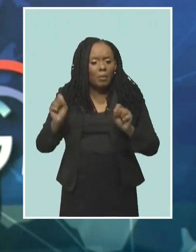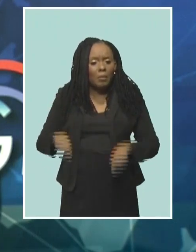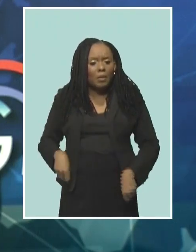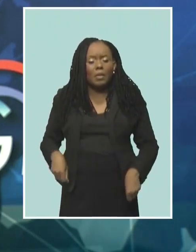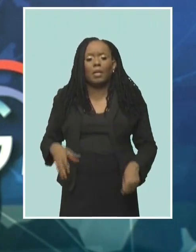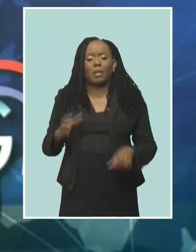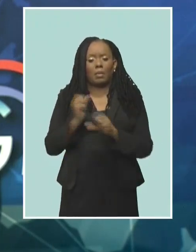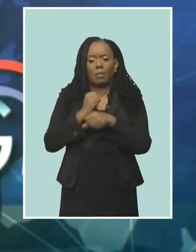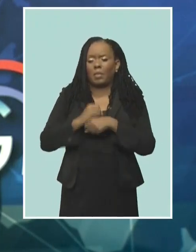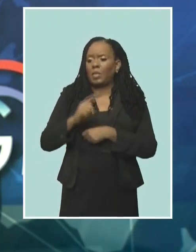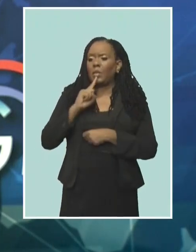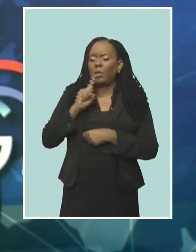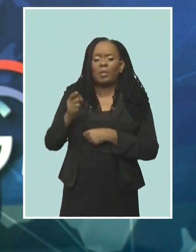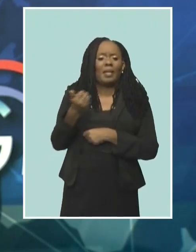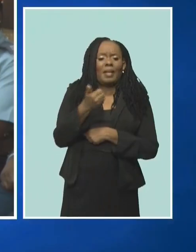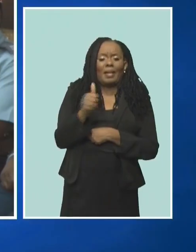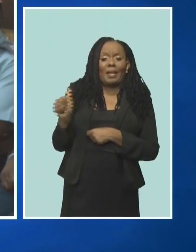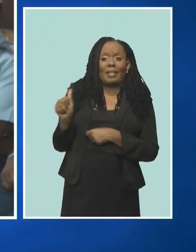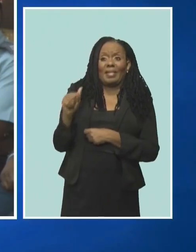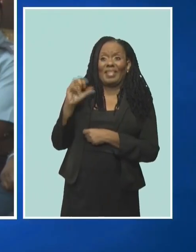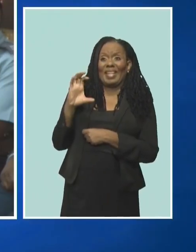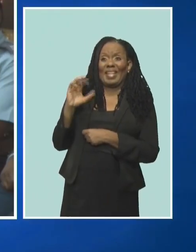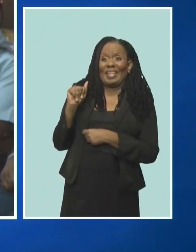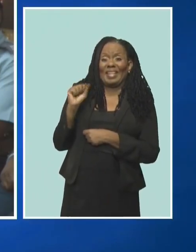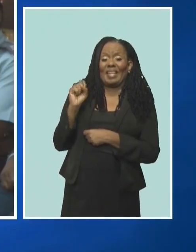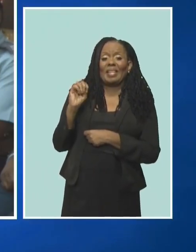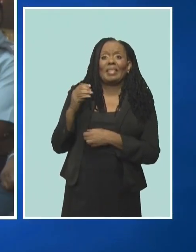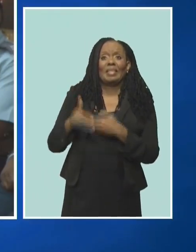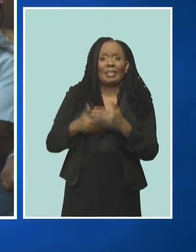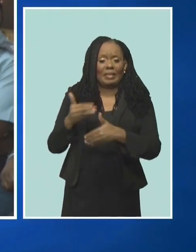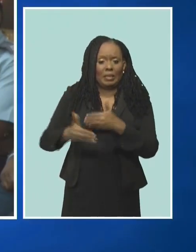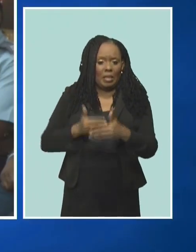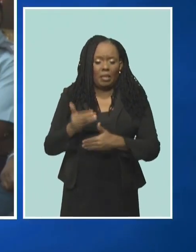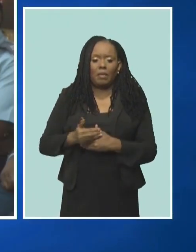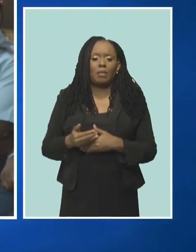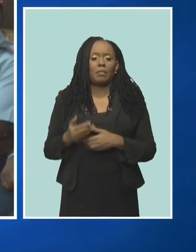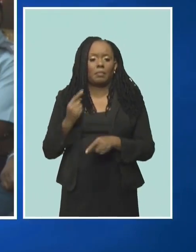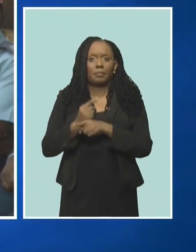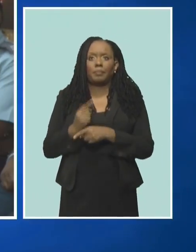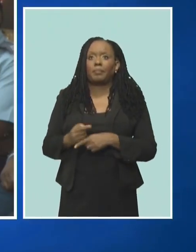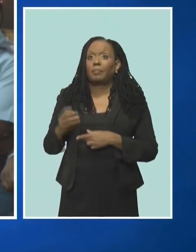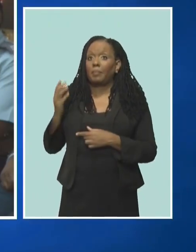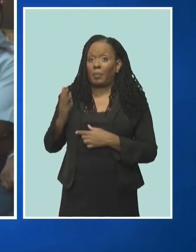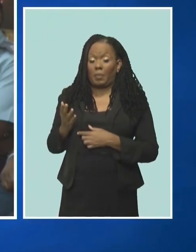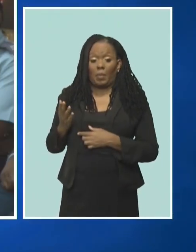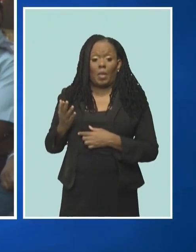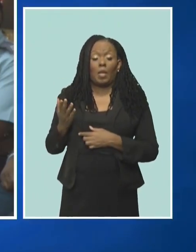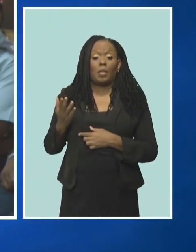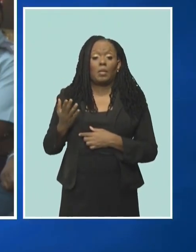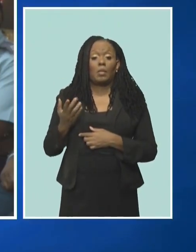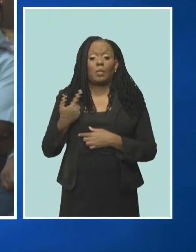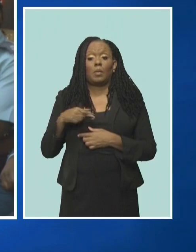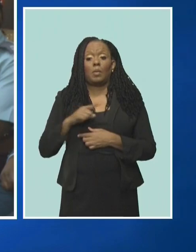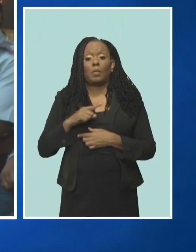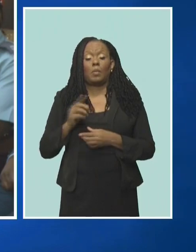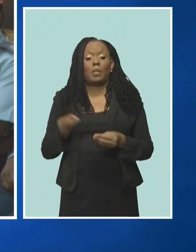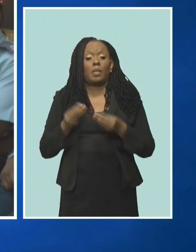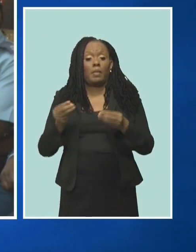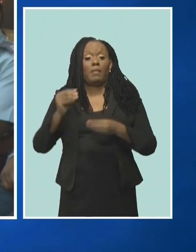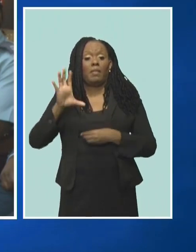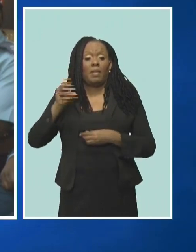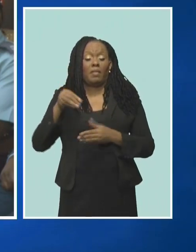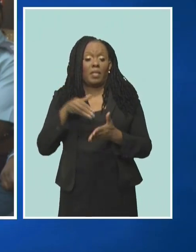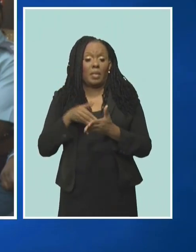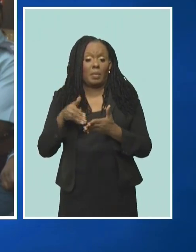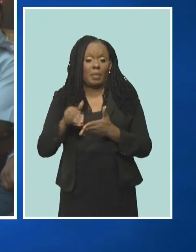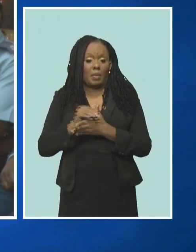cases quickly. We put $50 million in Kensington, put $50 million in the judiciary system and all of the